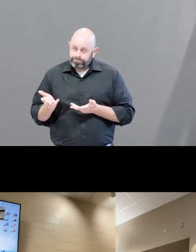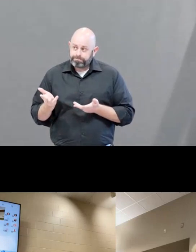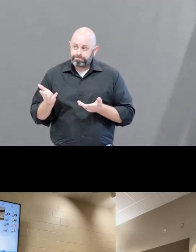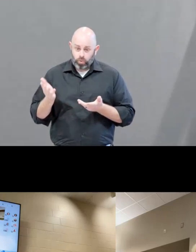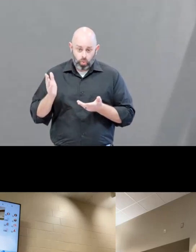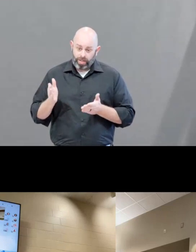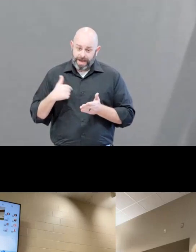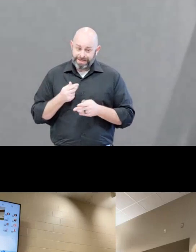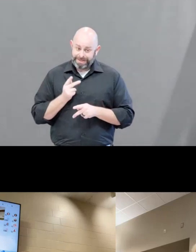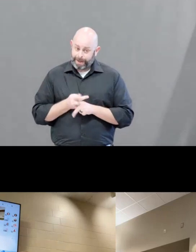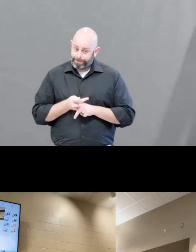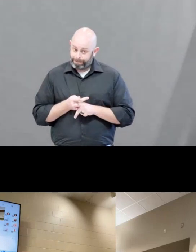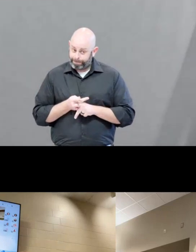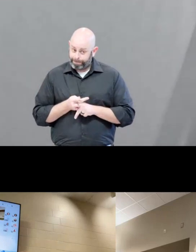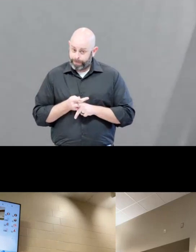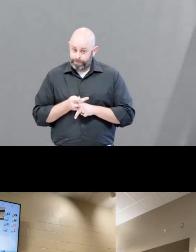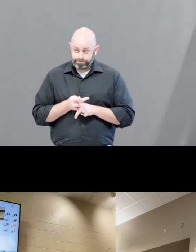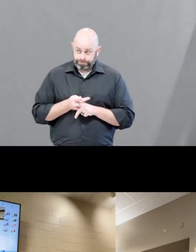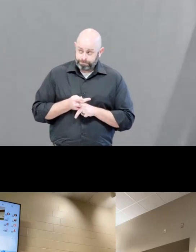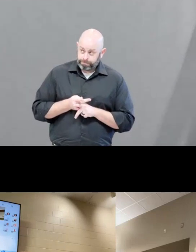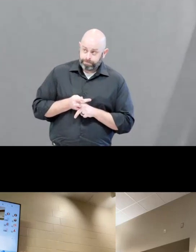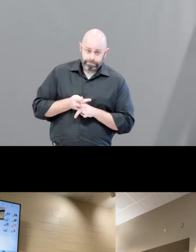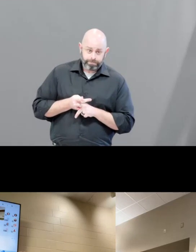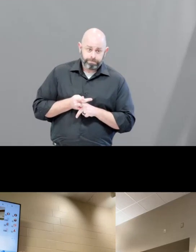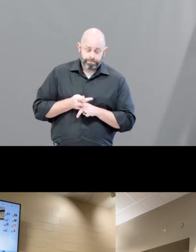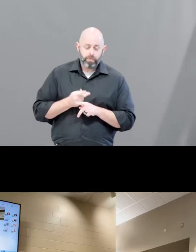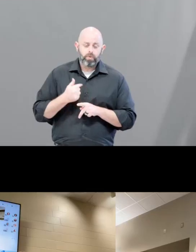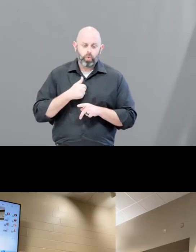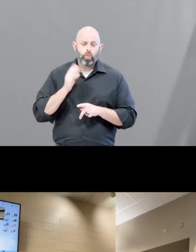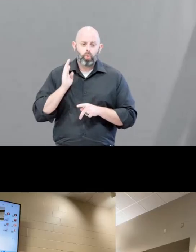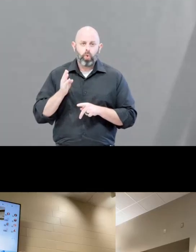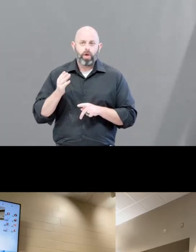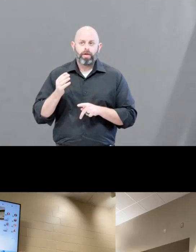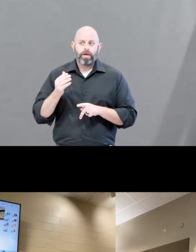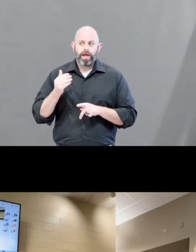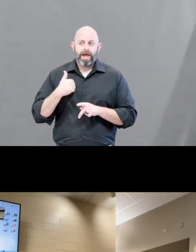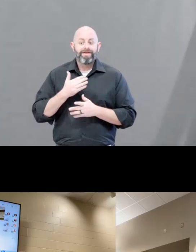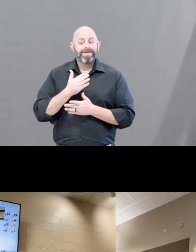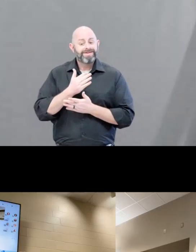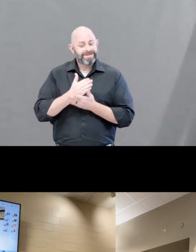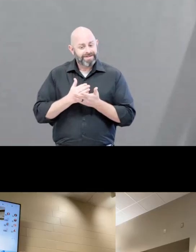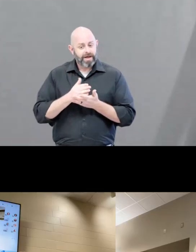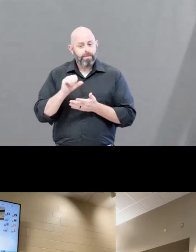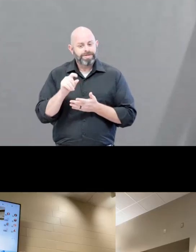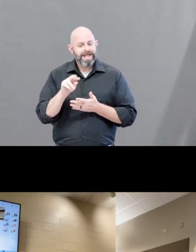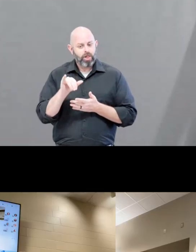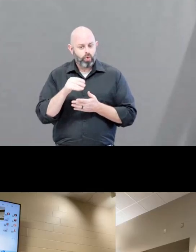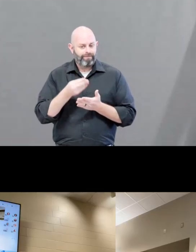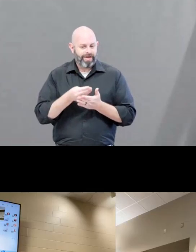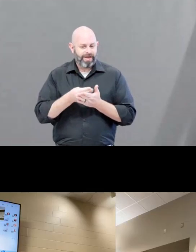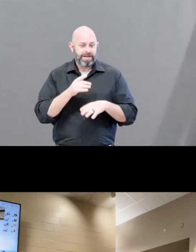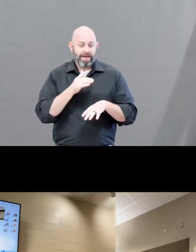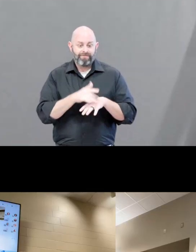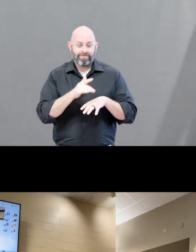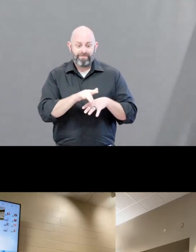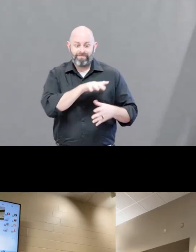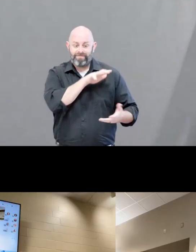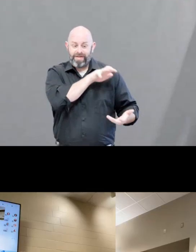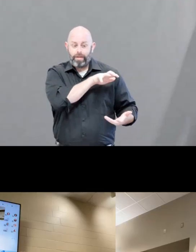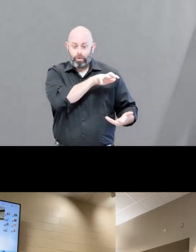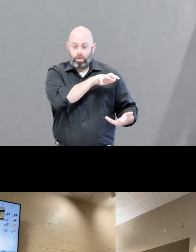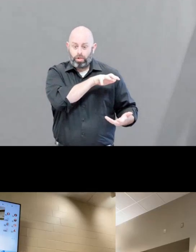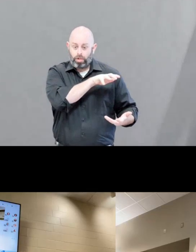allow us to keep those positions, and we will have some salary funds available from those